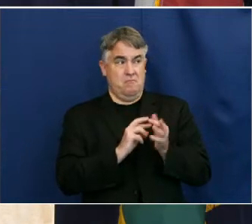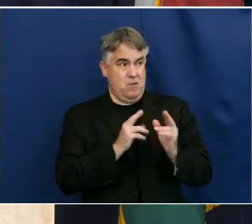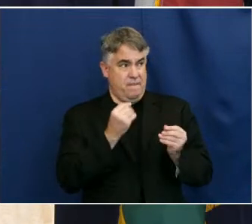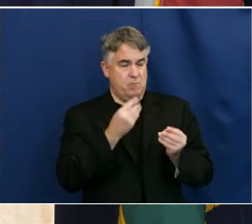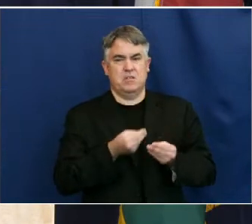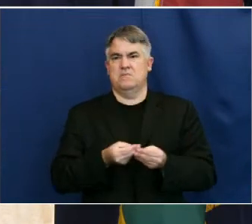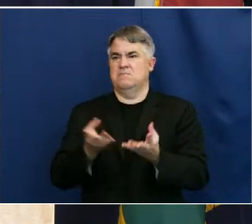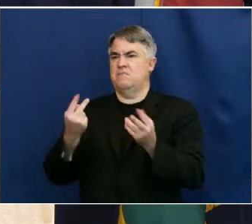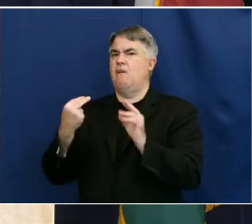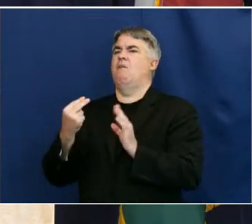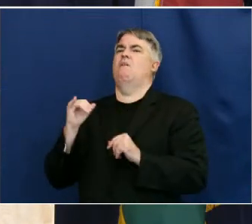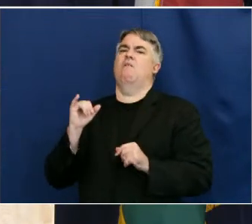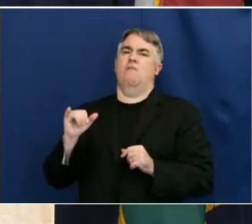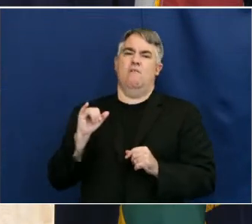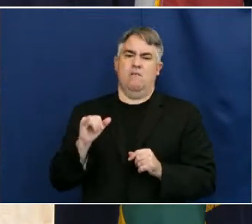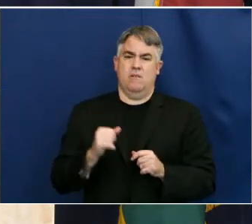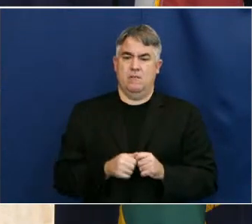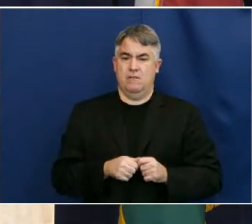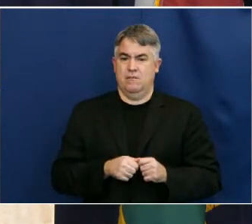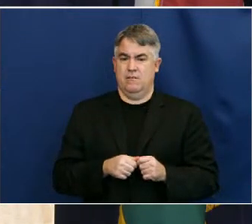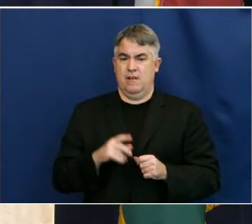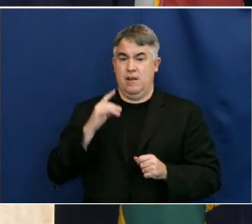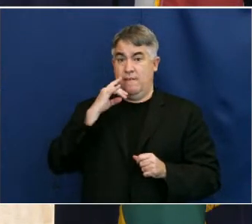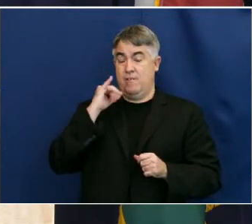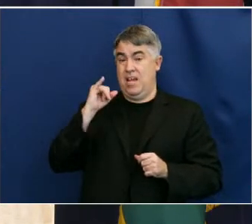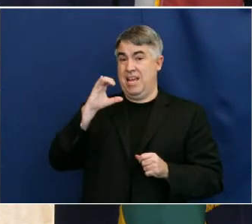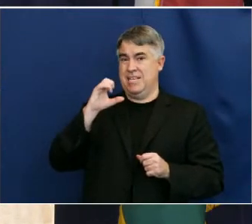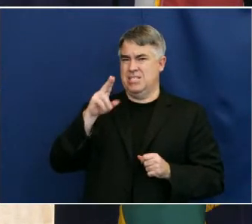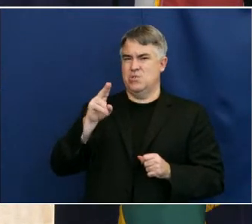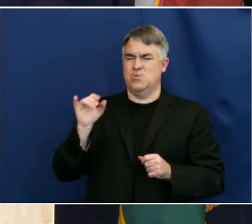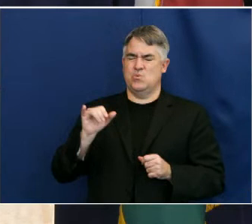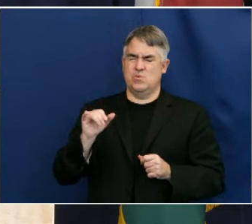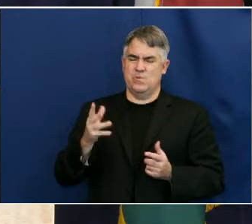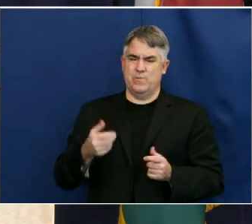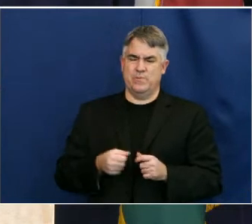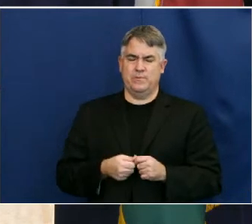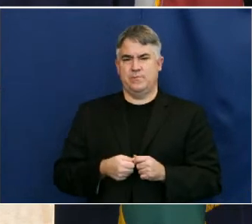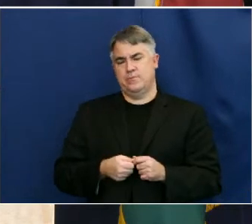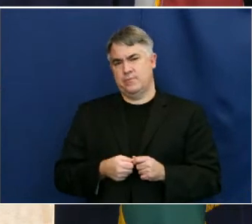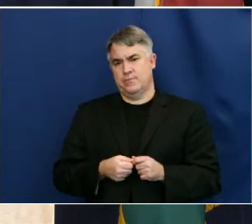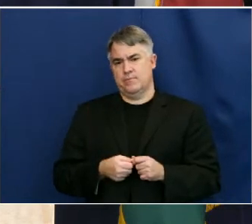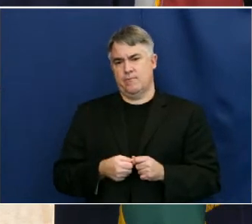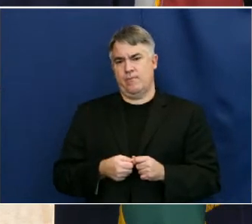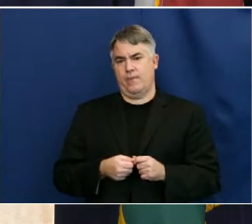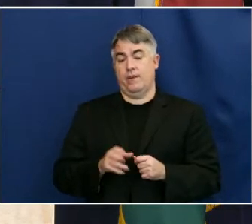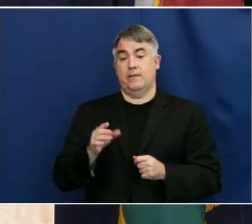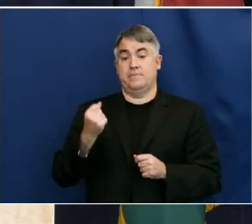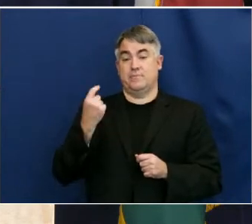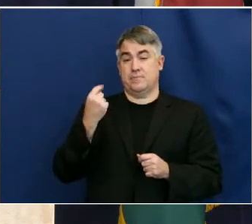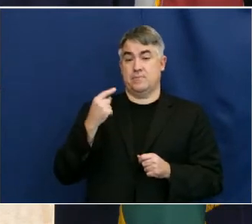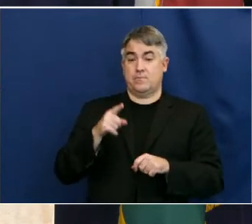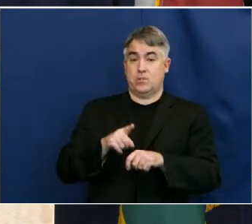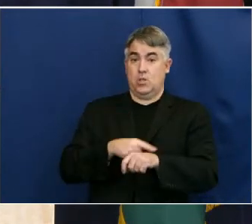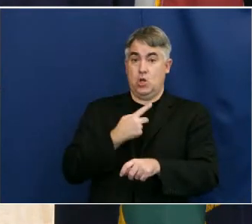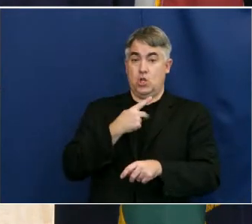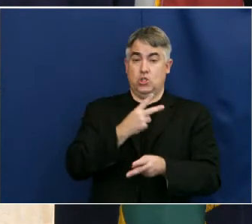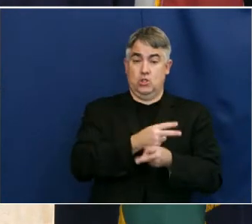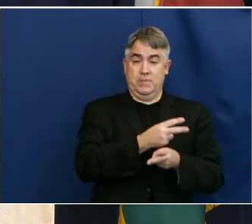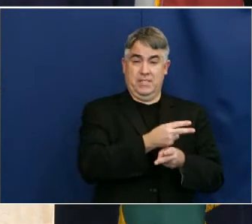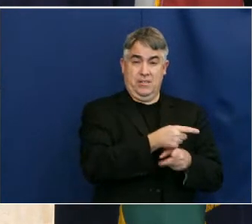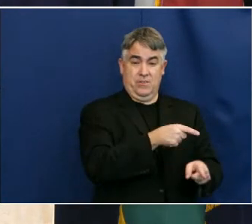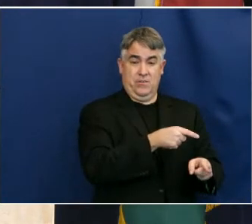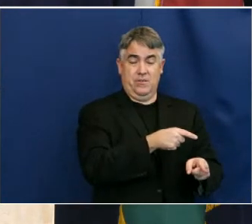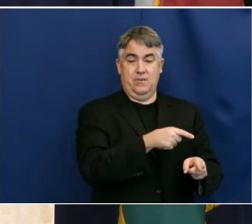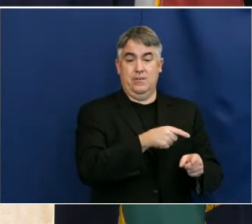regarding outbreaks, if we look at SNFs and non-SNF congregate settings, we are seeing a